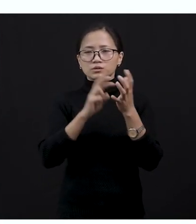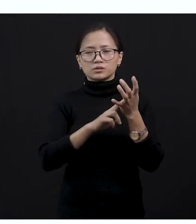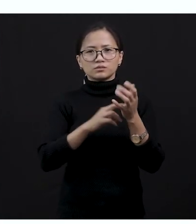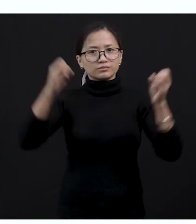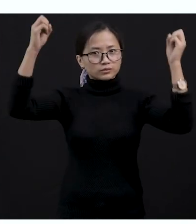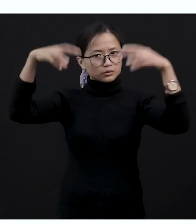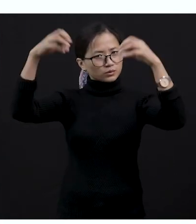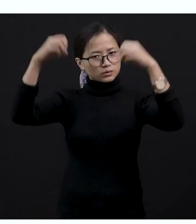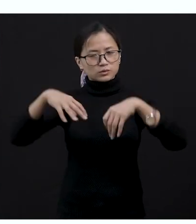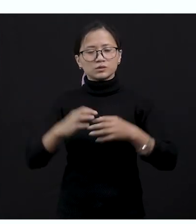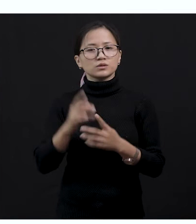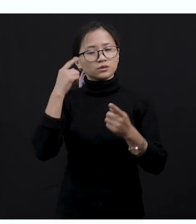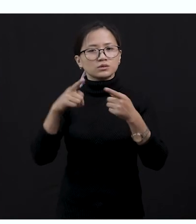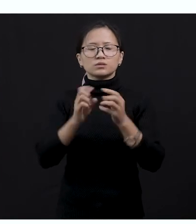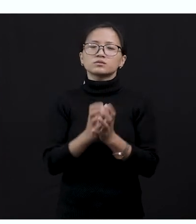of rainfall.